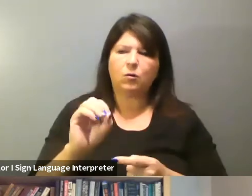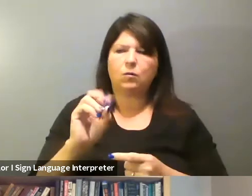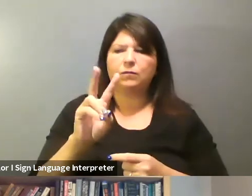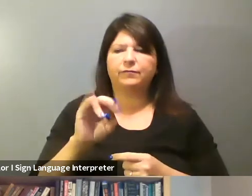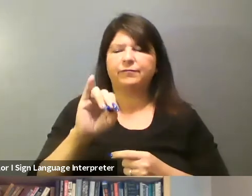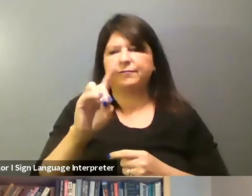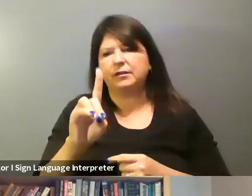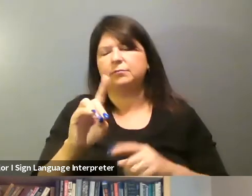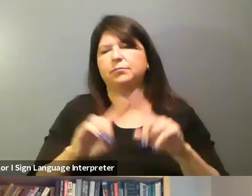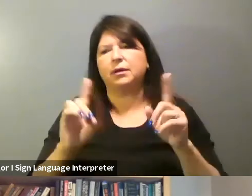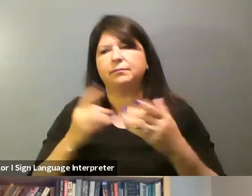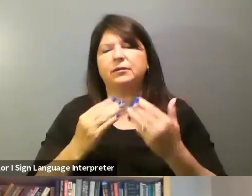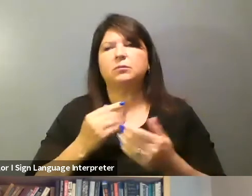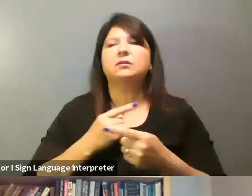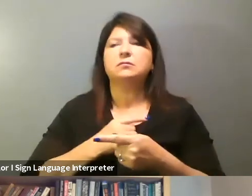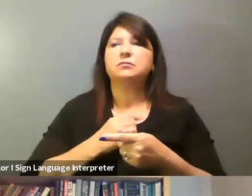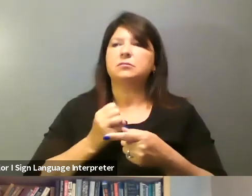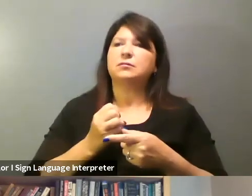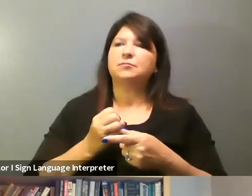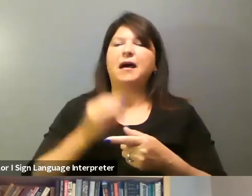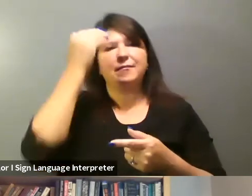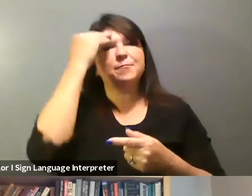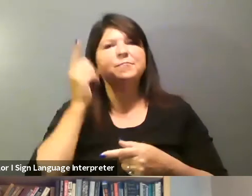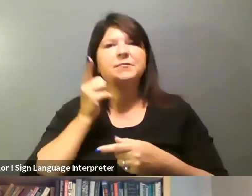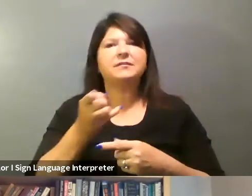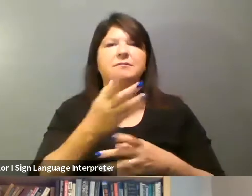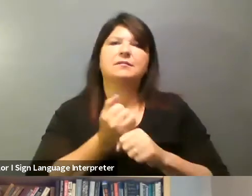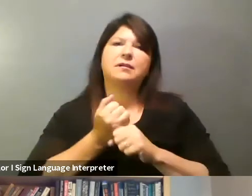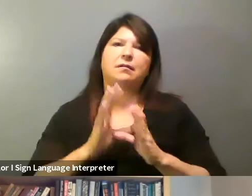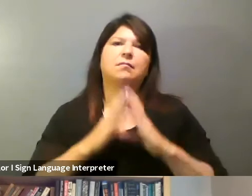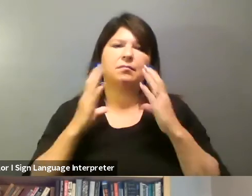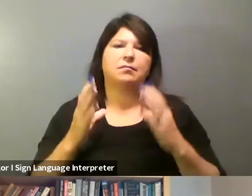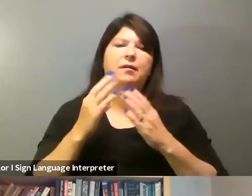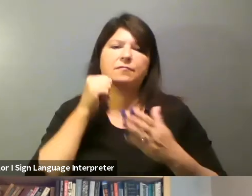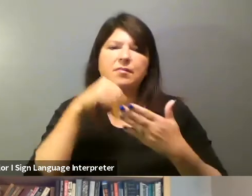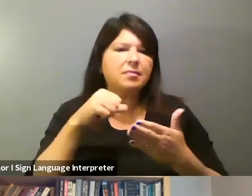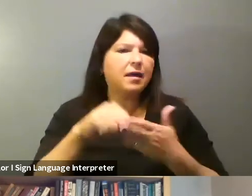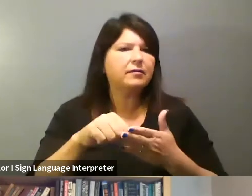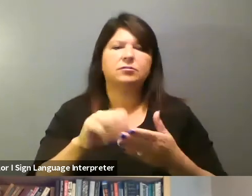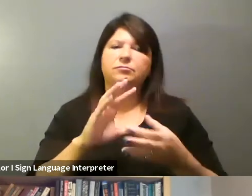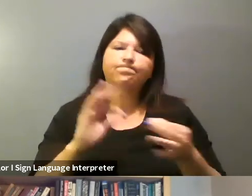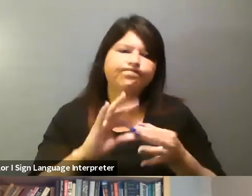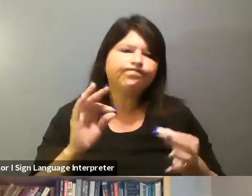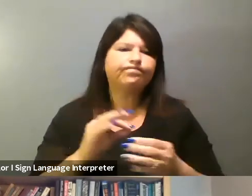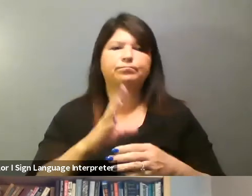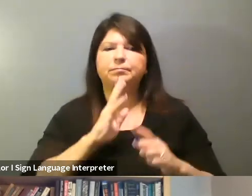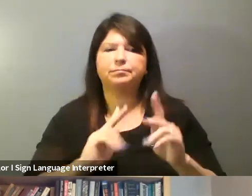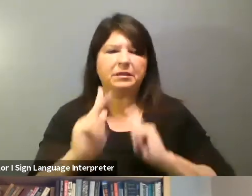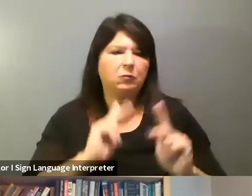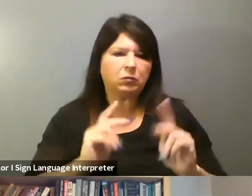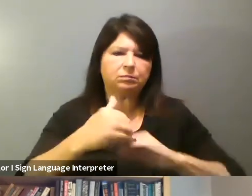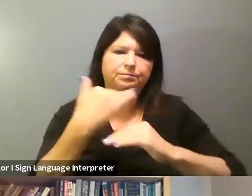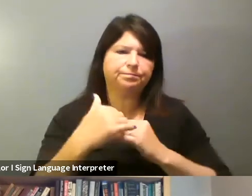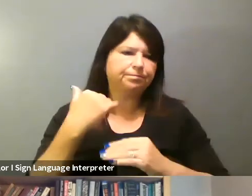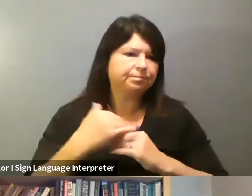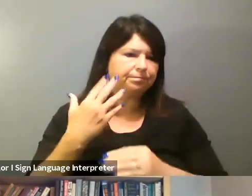and from the film, which is great. And we were, you know, particularly